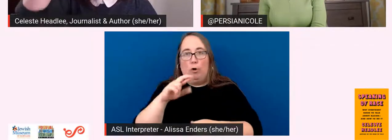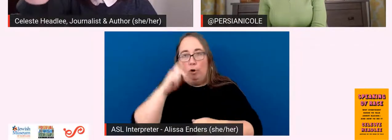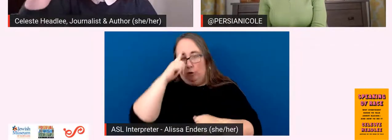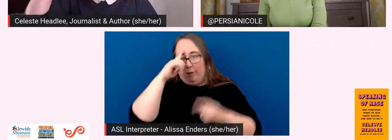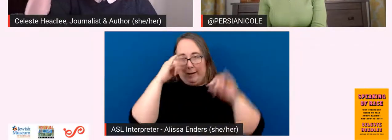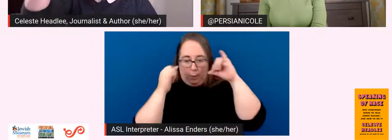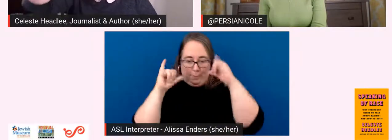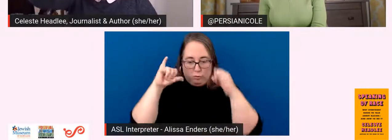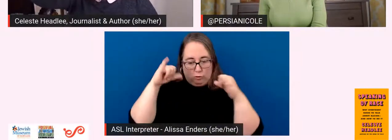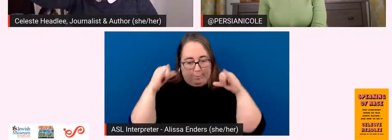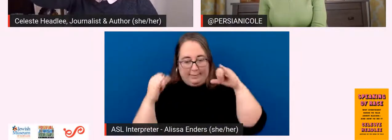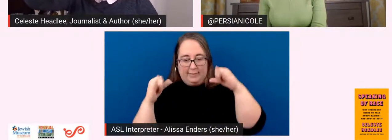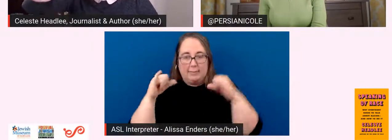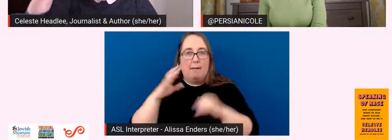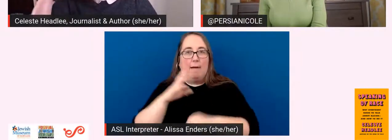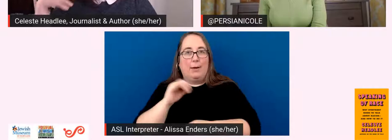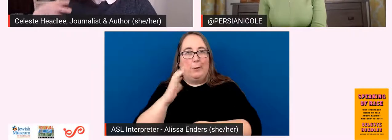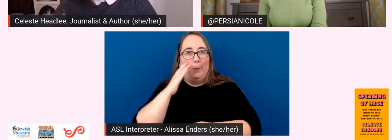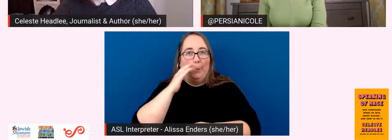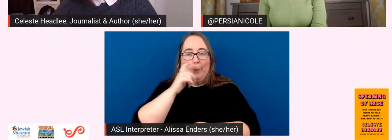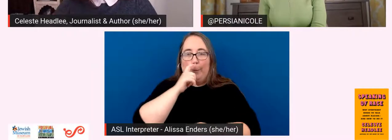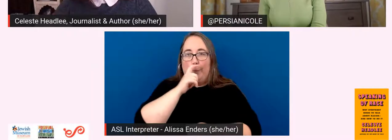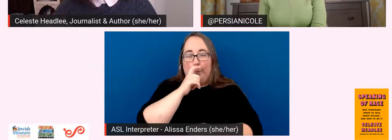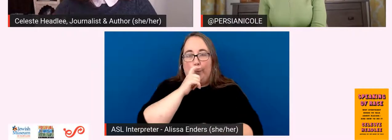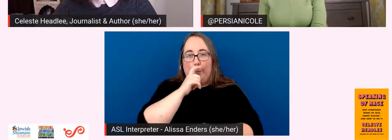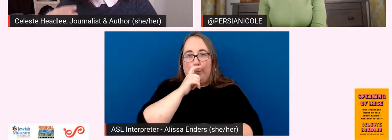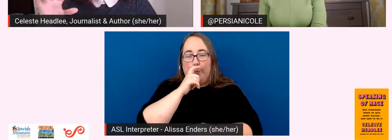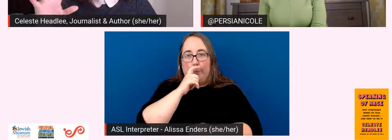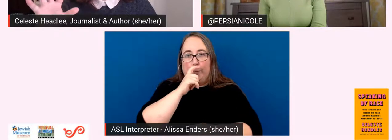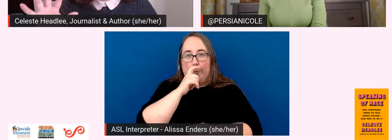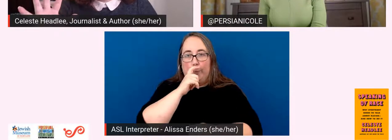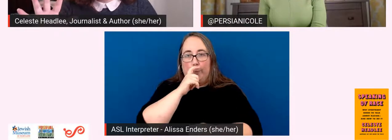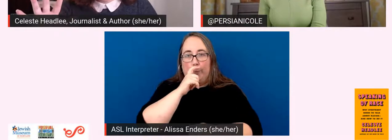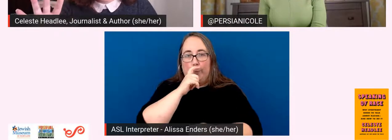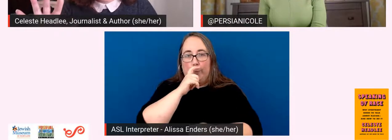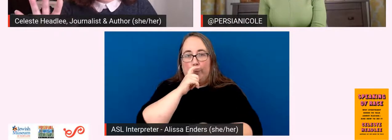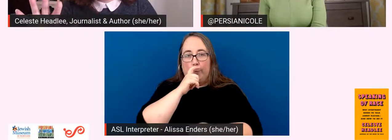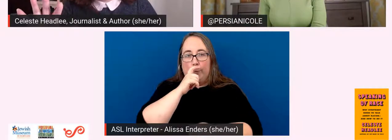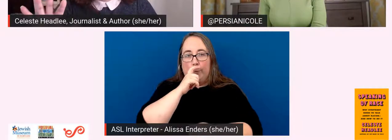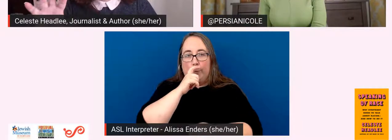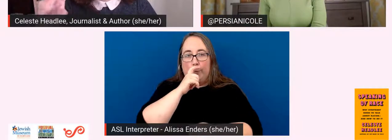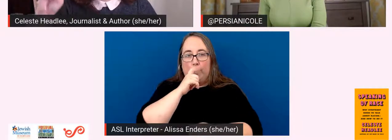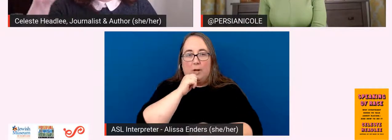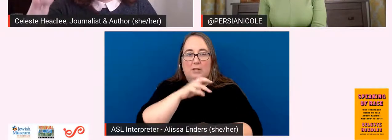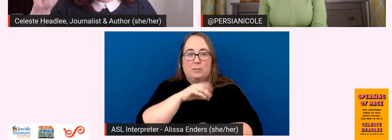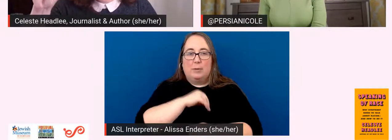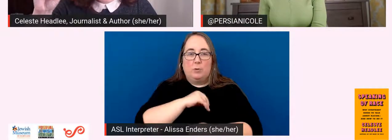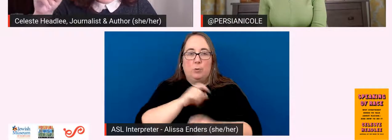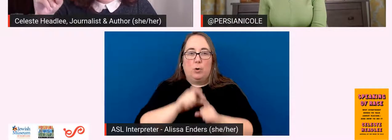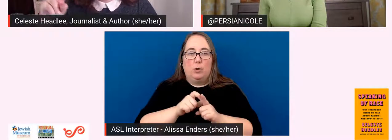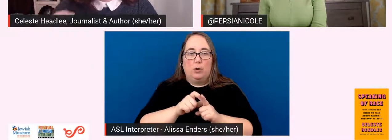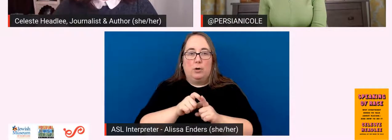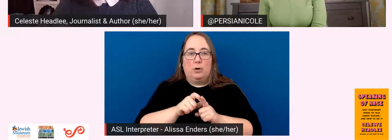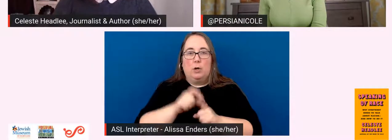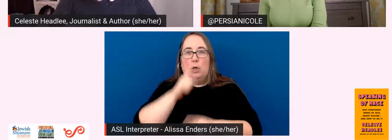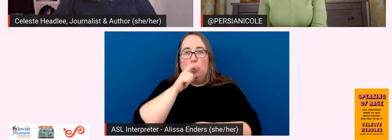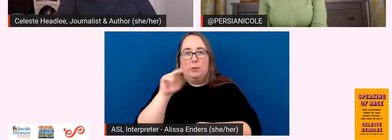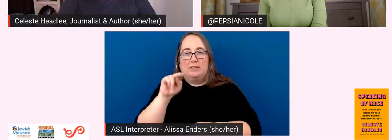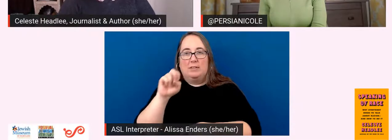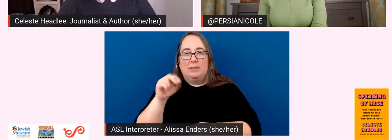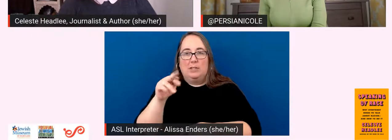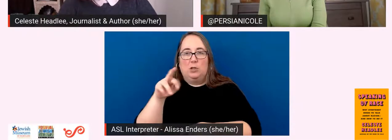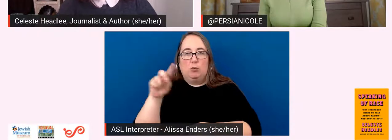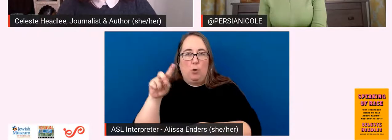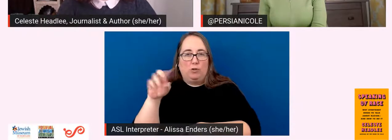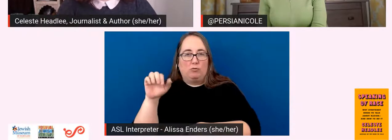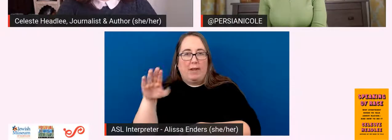measurements and know who was, I'm going to use an unacceptable term here, the Negroid race, right? And